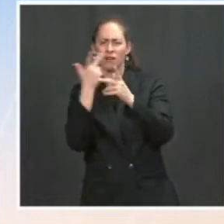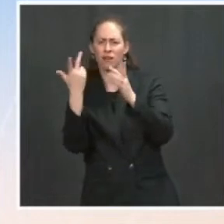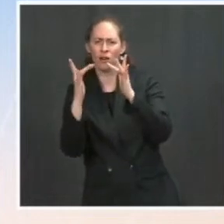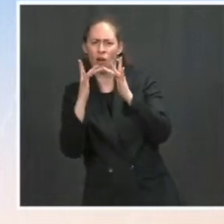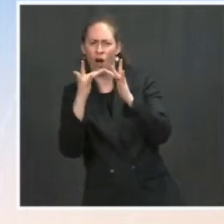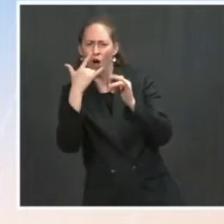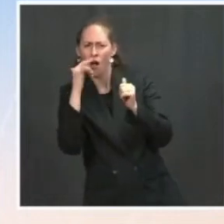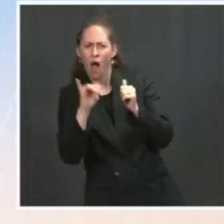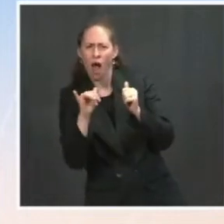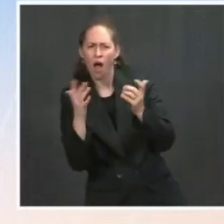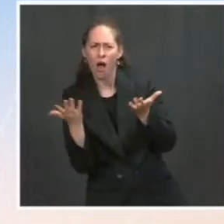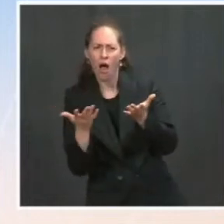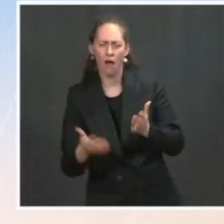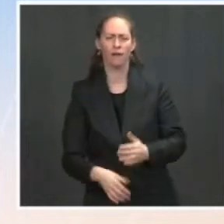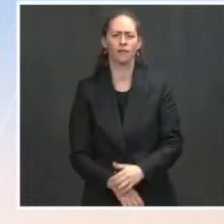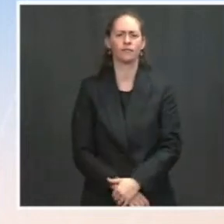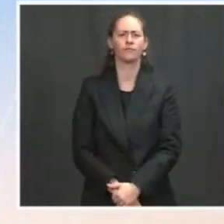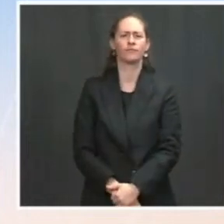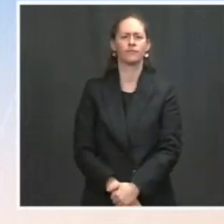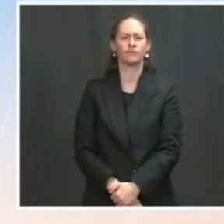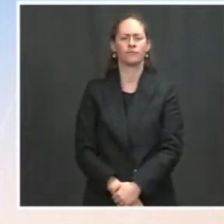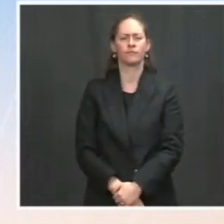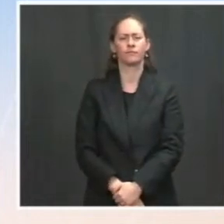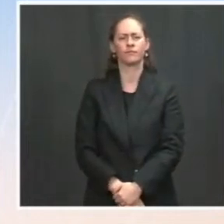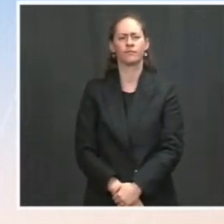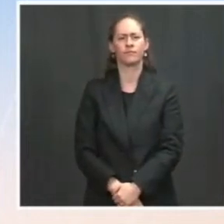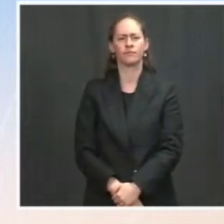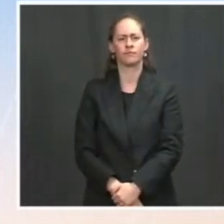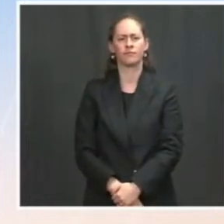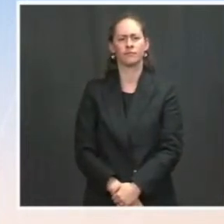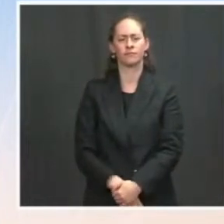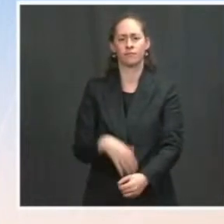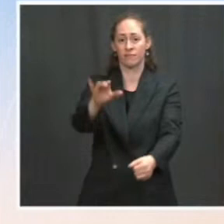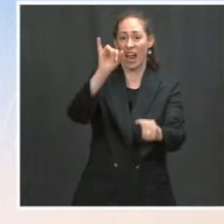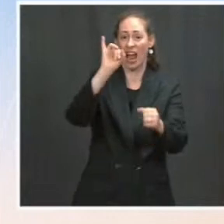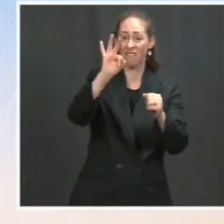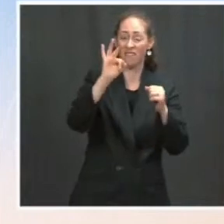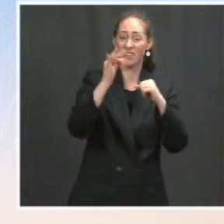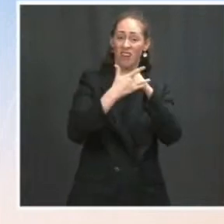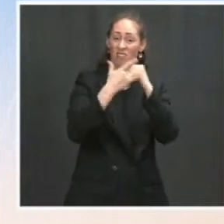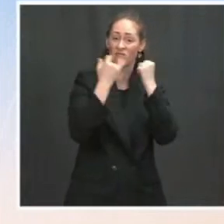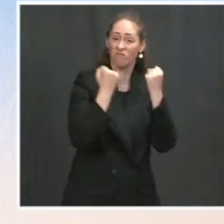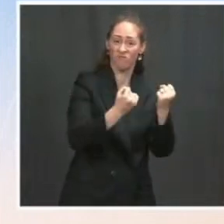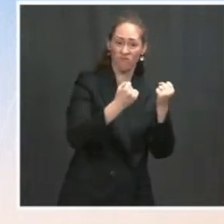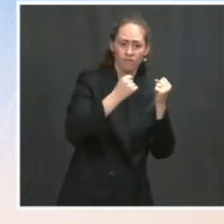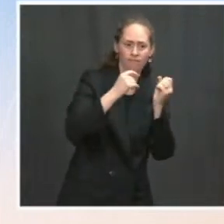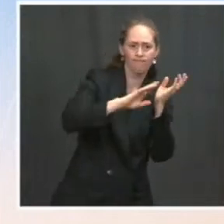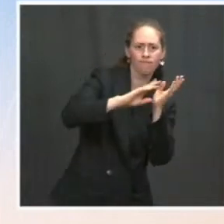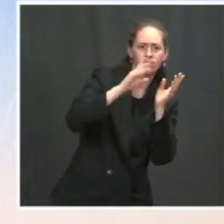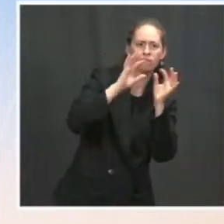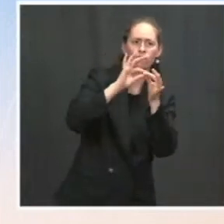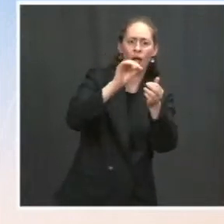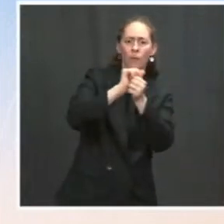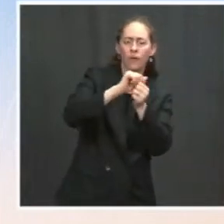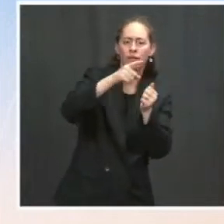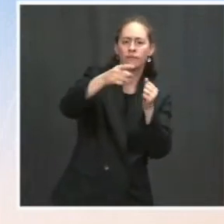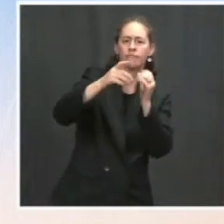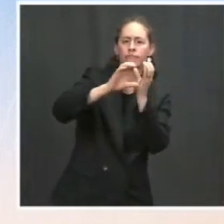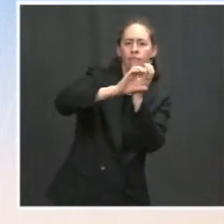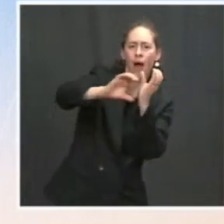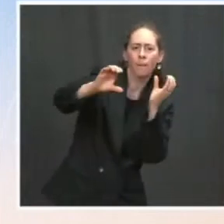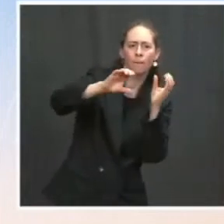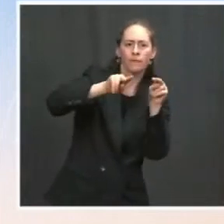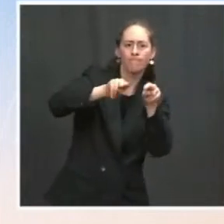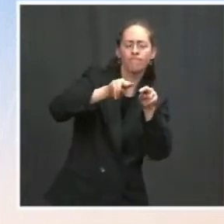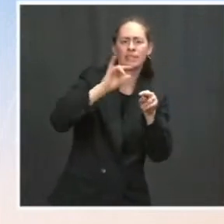sensitive part. We are aware that it is the more significant part. Colonial was very careful, and one of the reasons